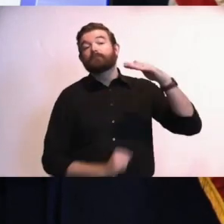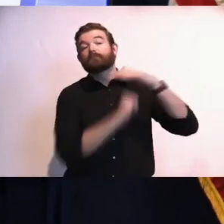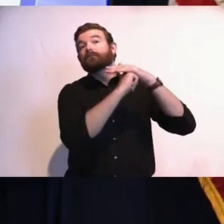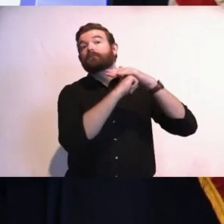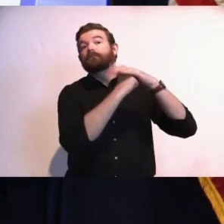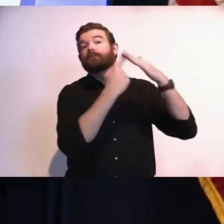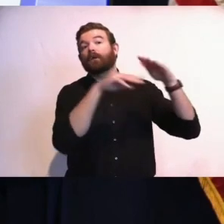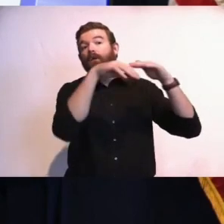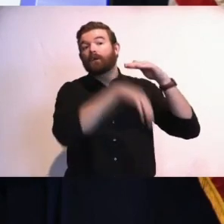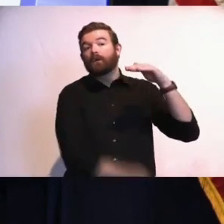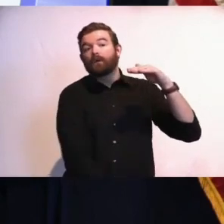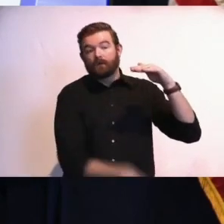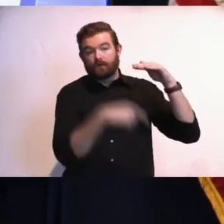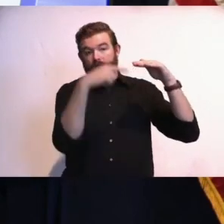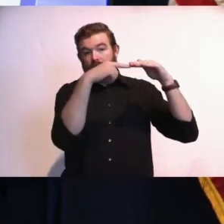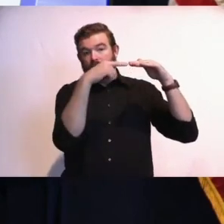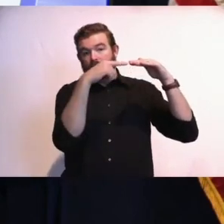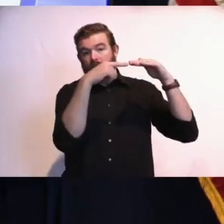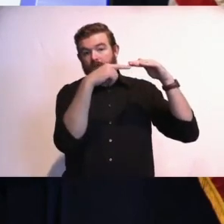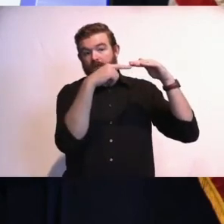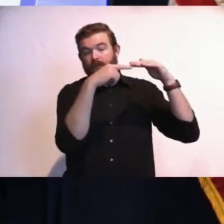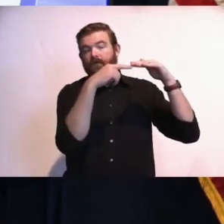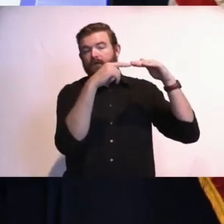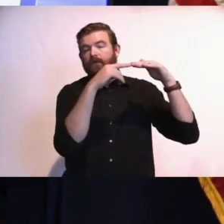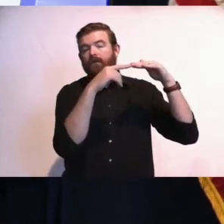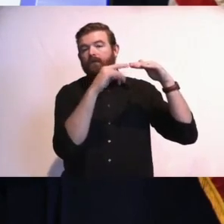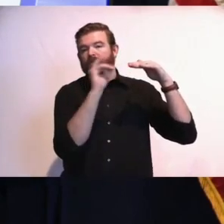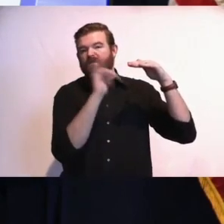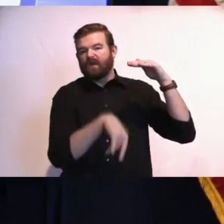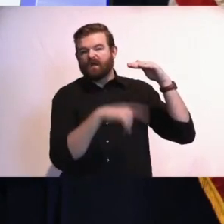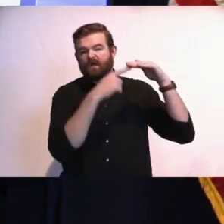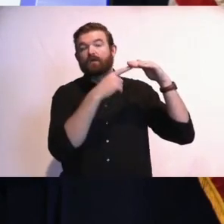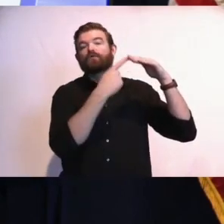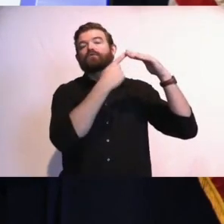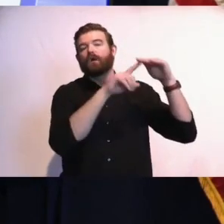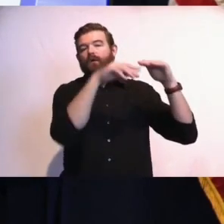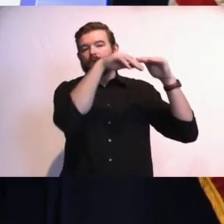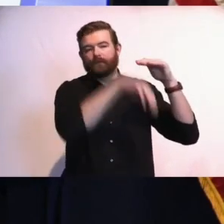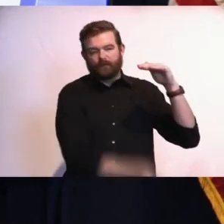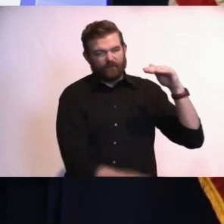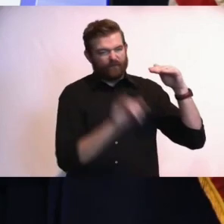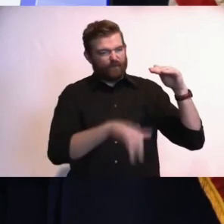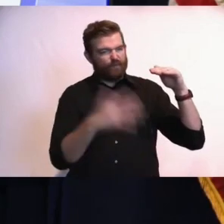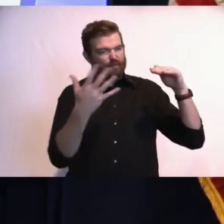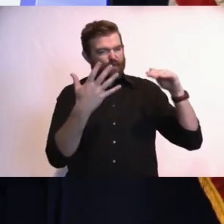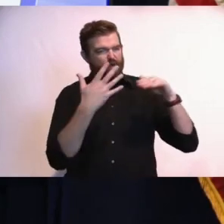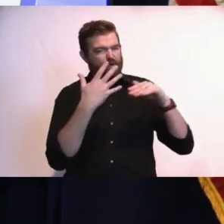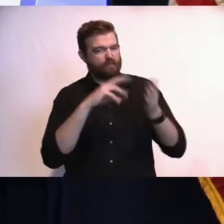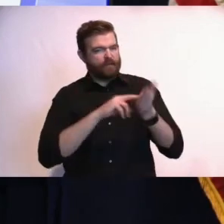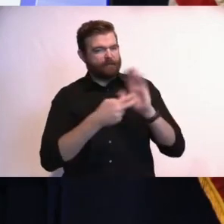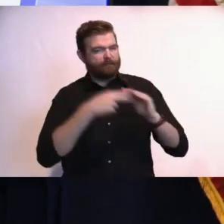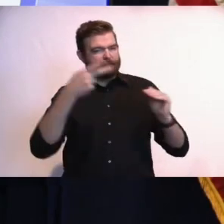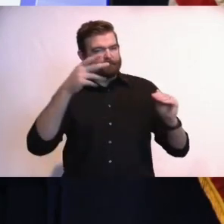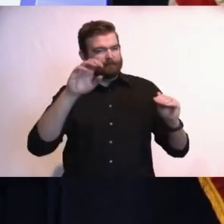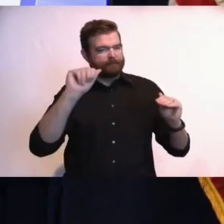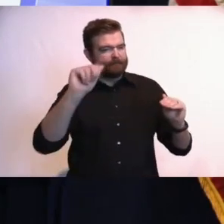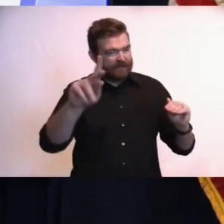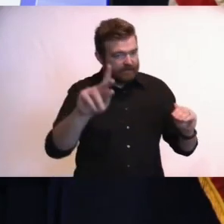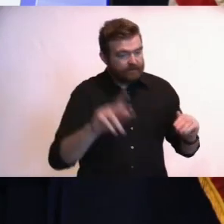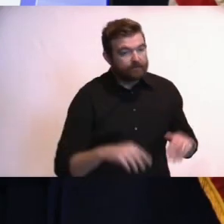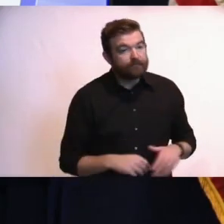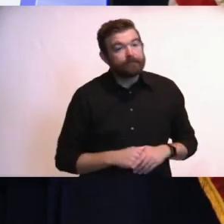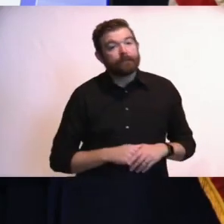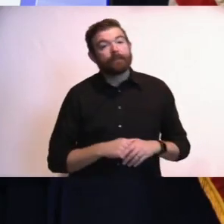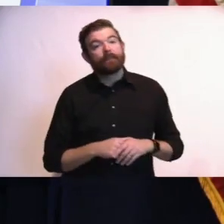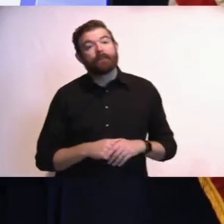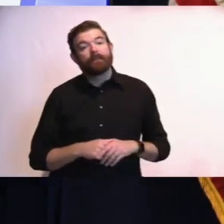downturn. We expect increases in hospitalizations to reach about